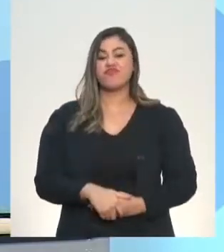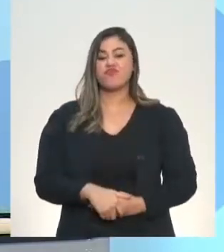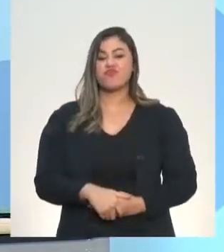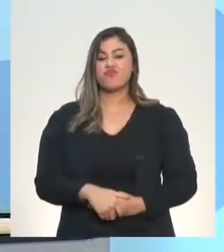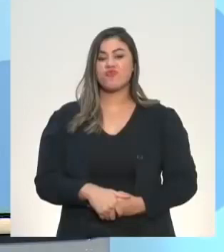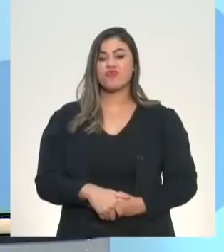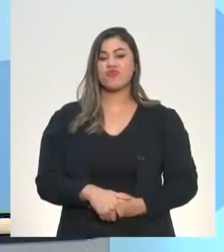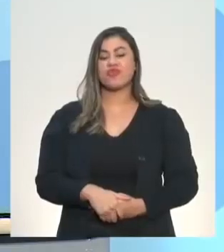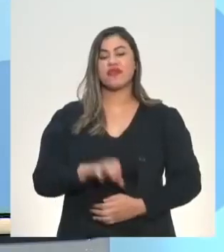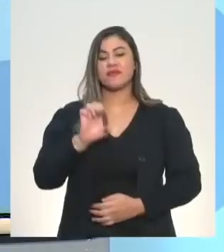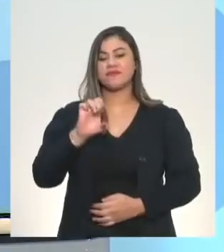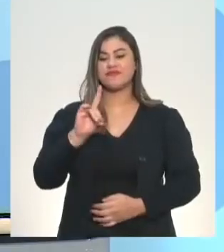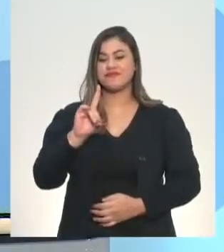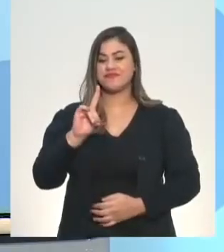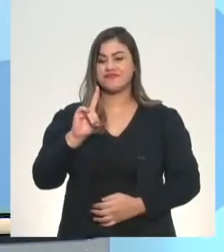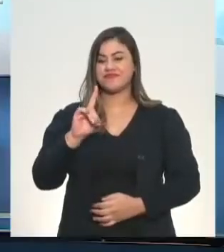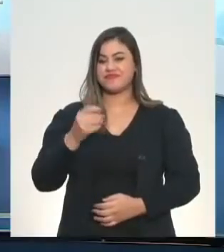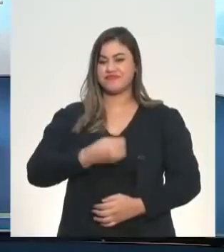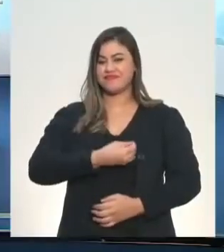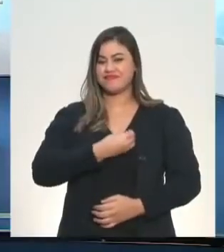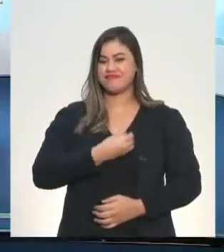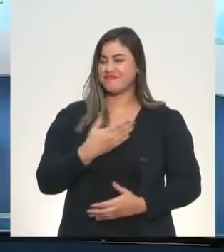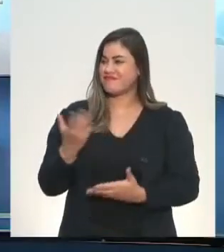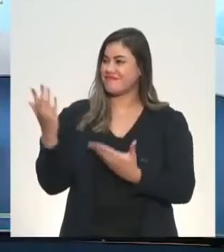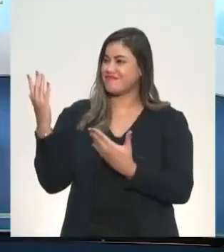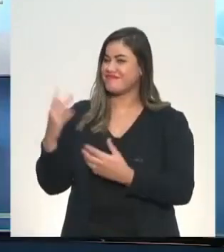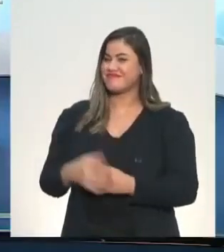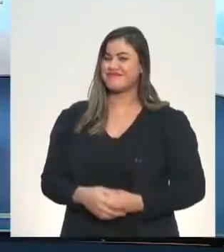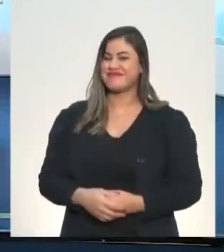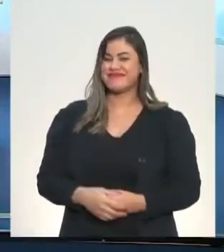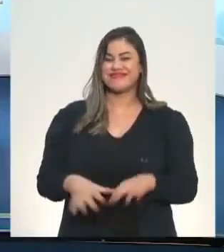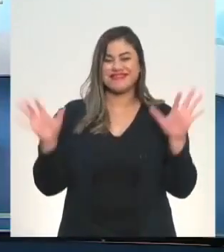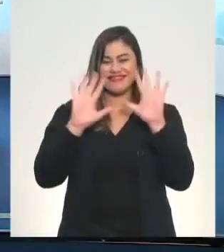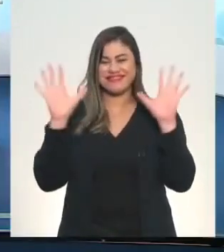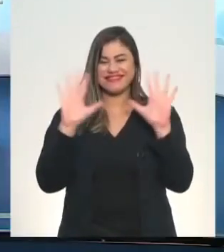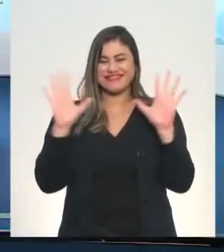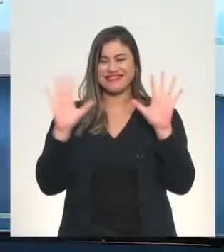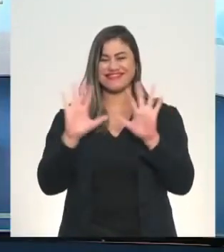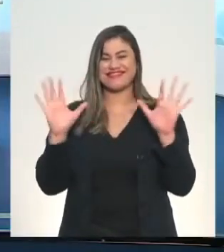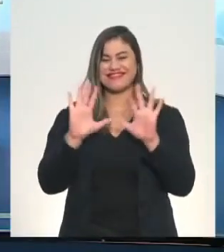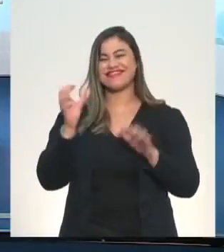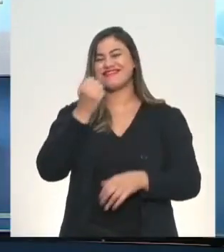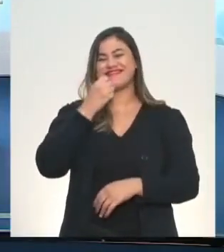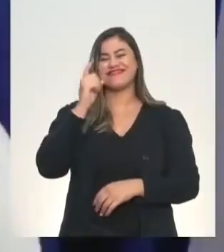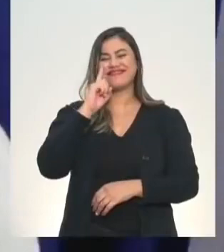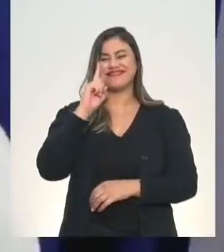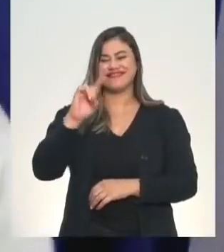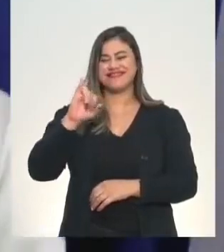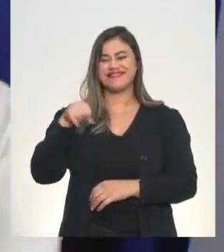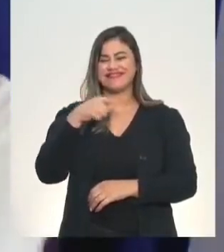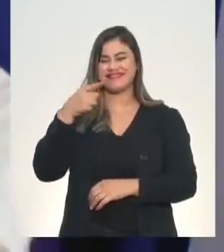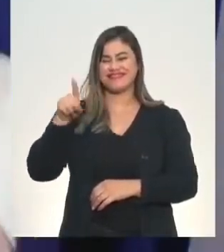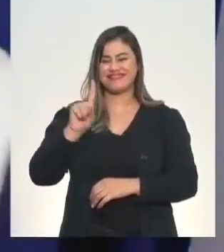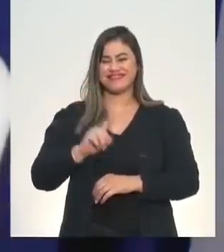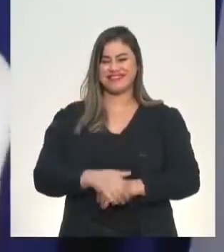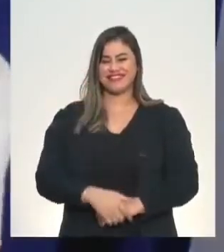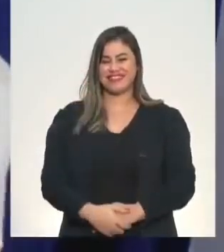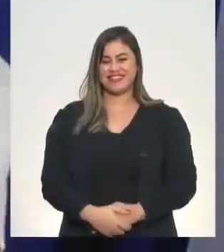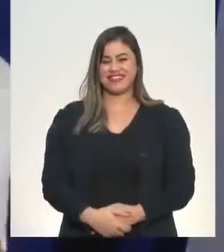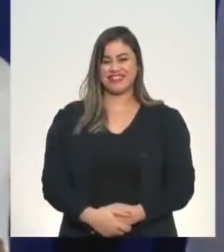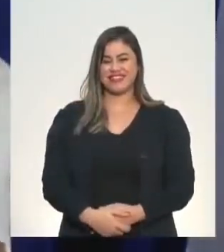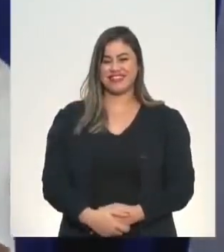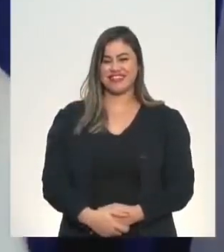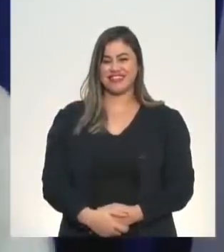today, Ed. Ed, go there. Hello, João. Good morning. And this is Phoebe. Say